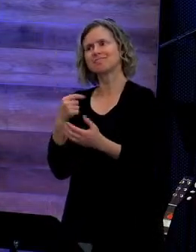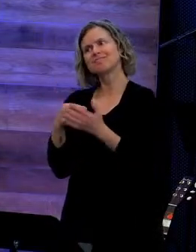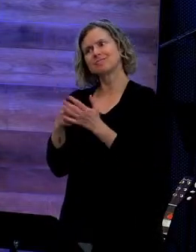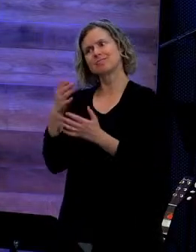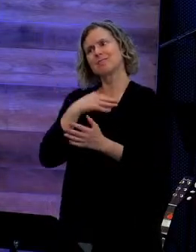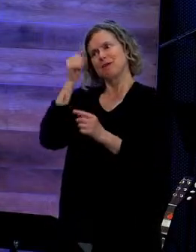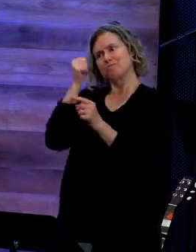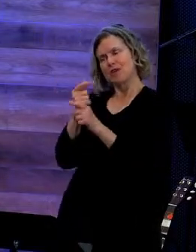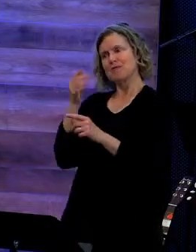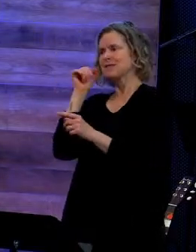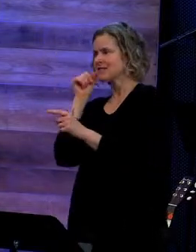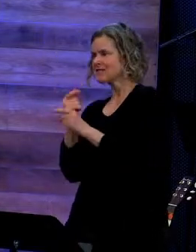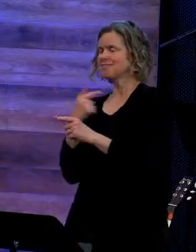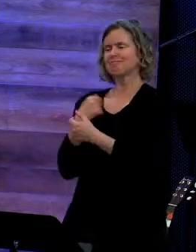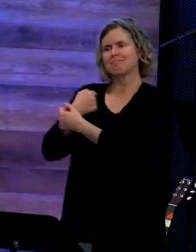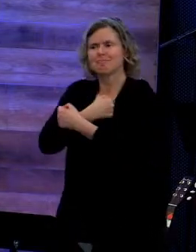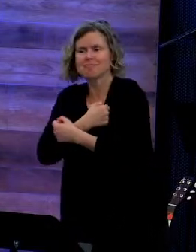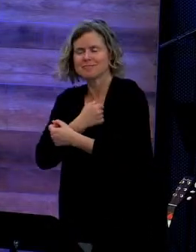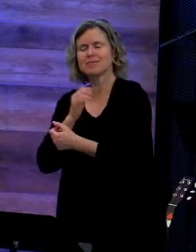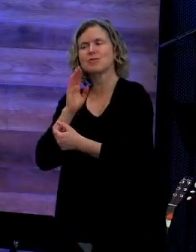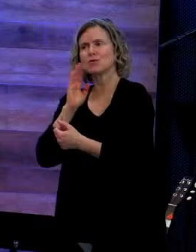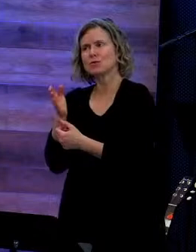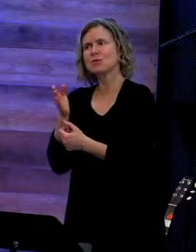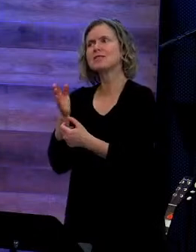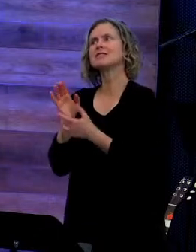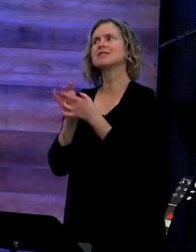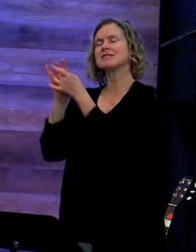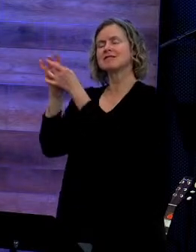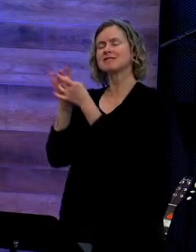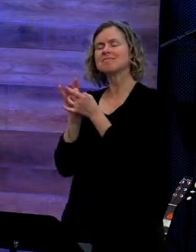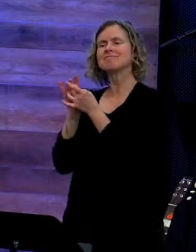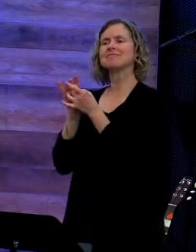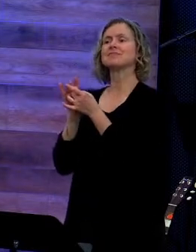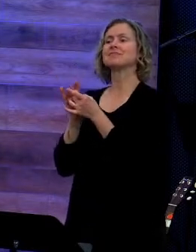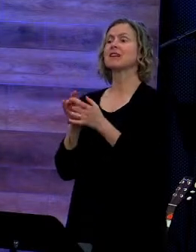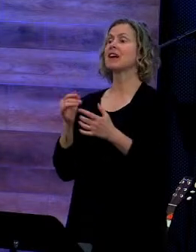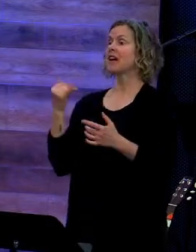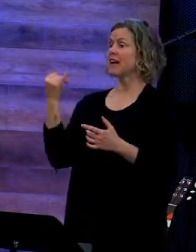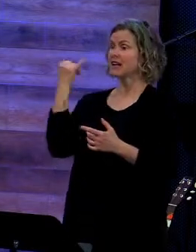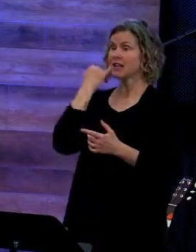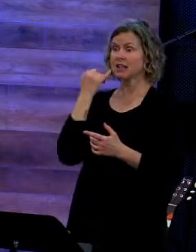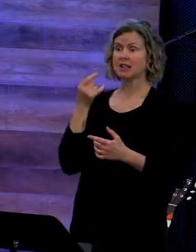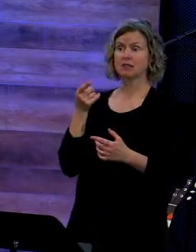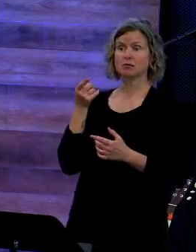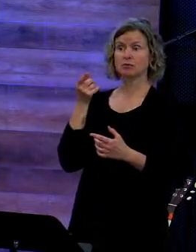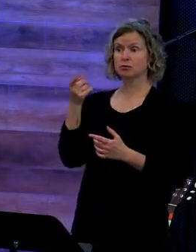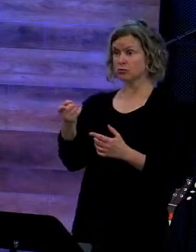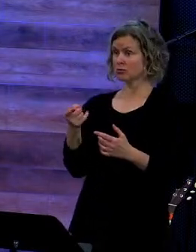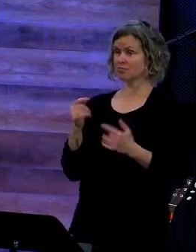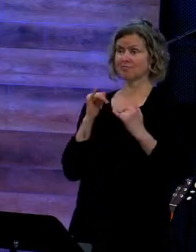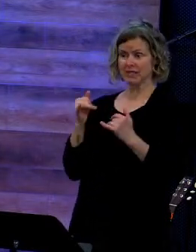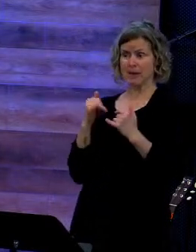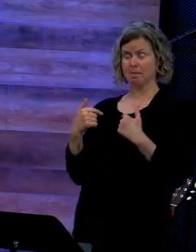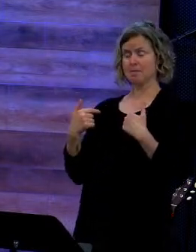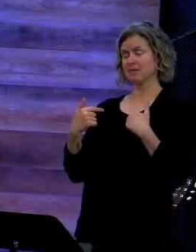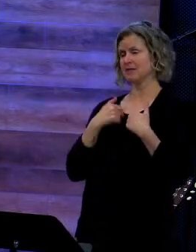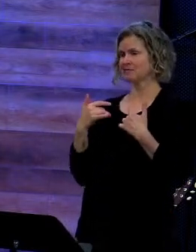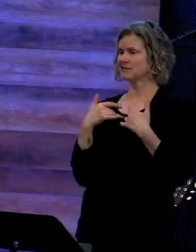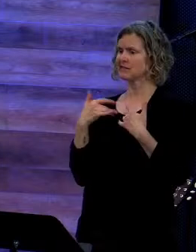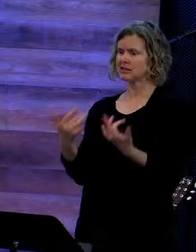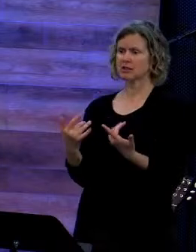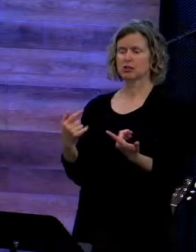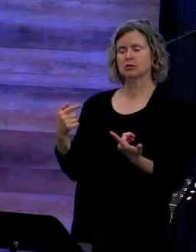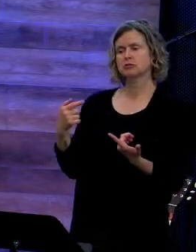Jesus and are prone, like me, to wander away into that cycle of hurry and